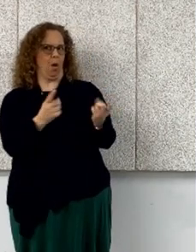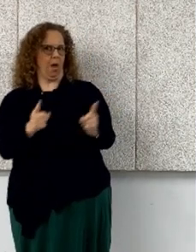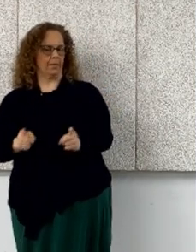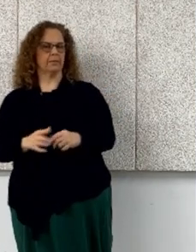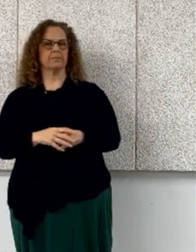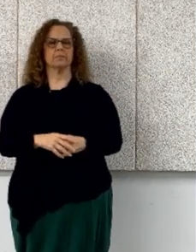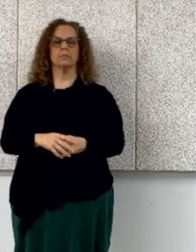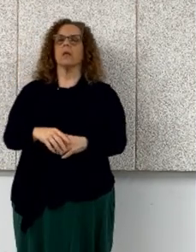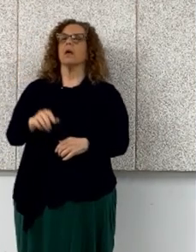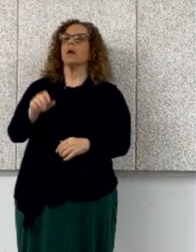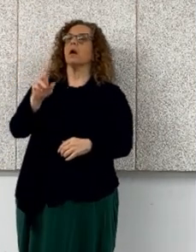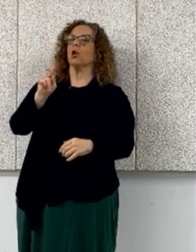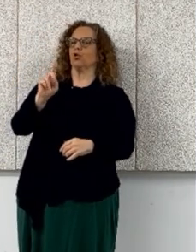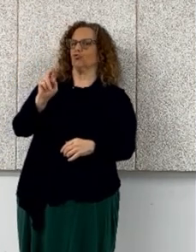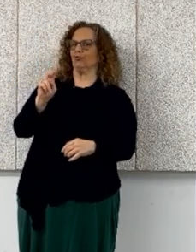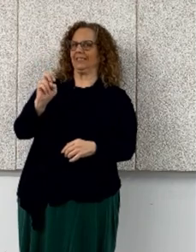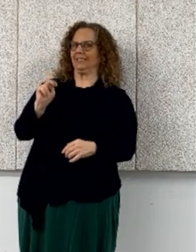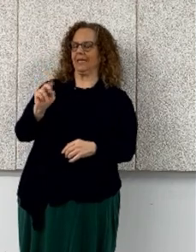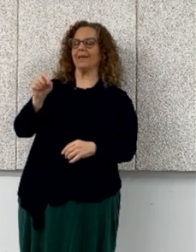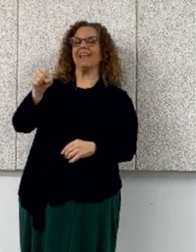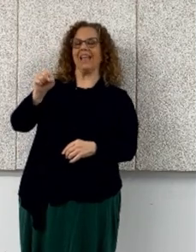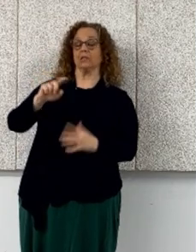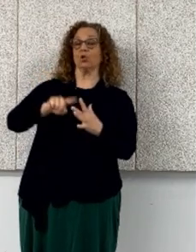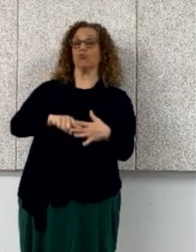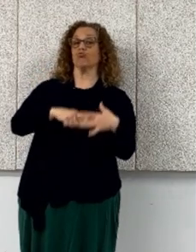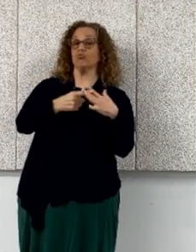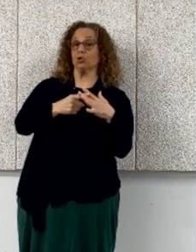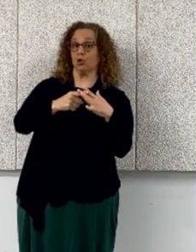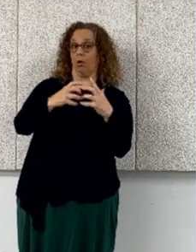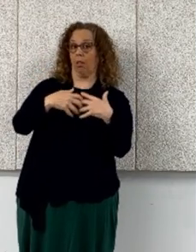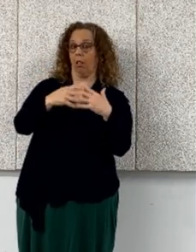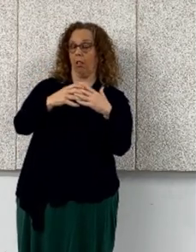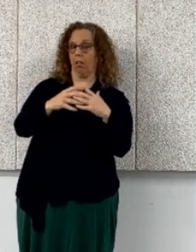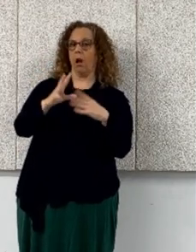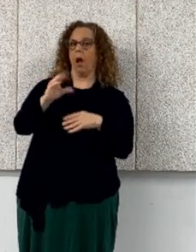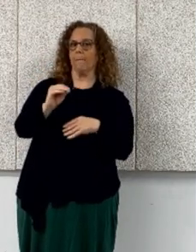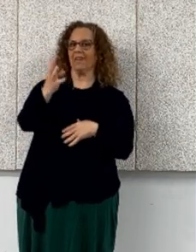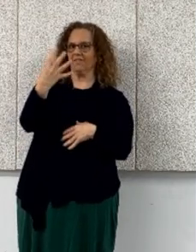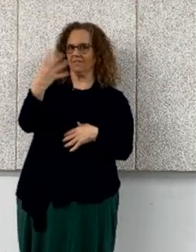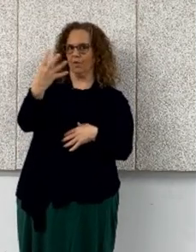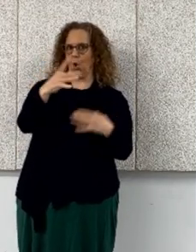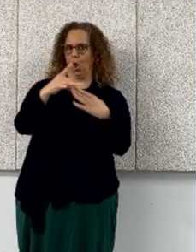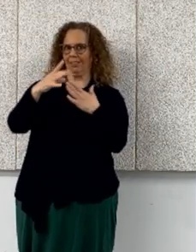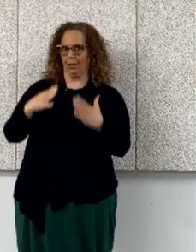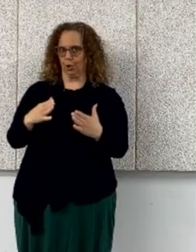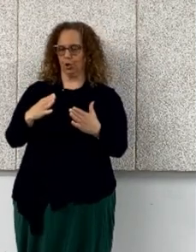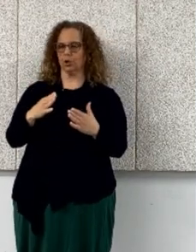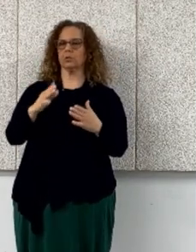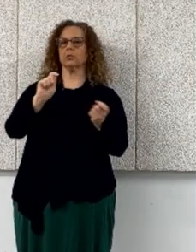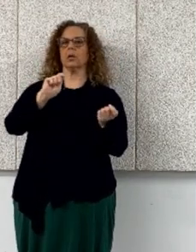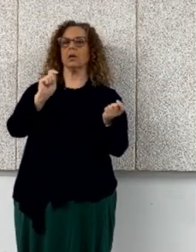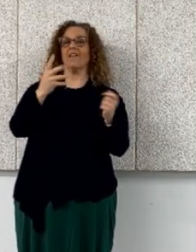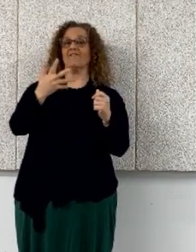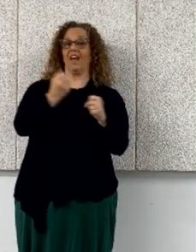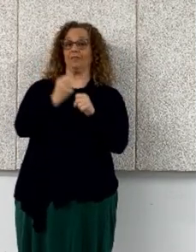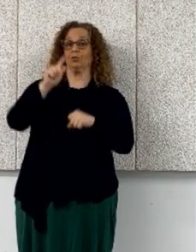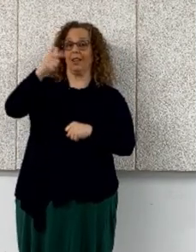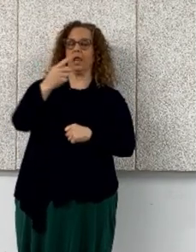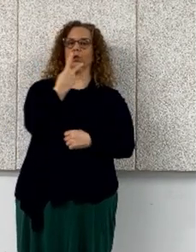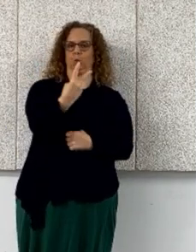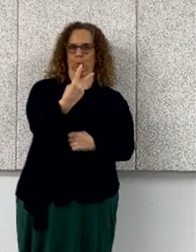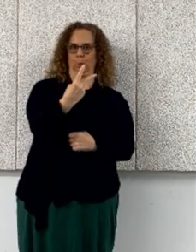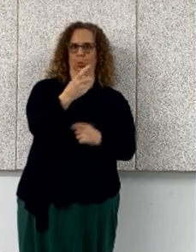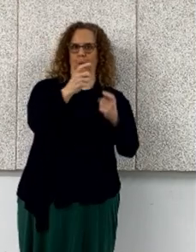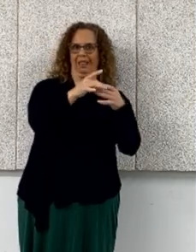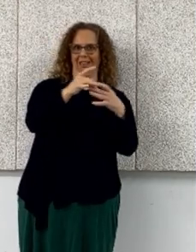for the background, the original company, Tiny Mythic, was four leaders, ended up being two leaders after 5 years, and then